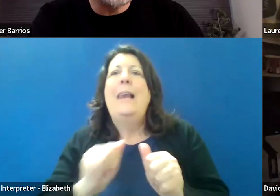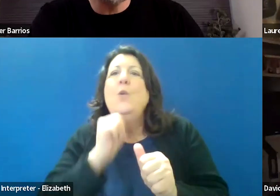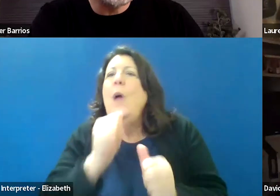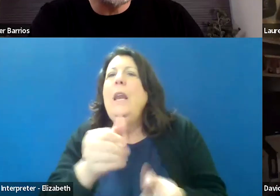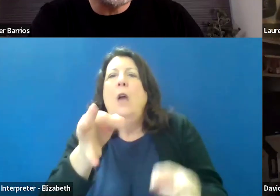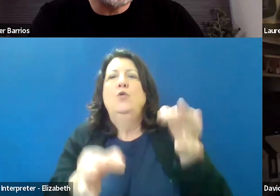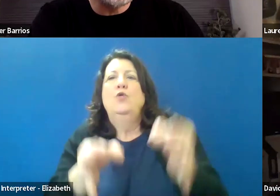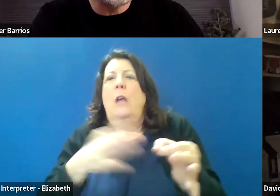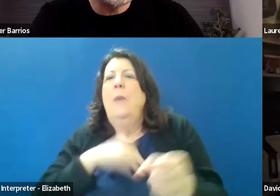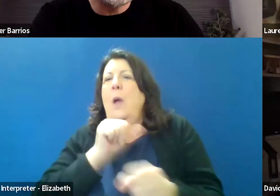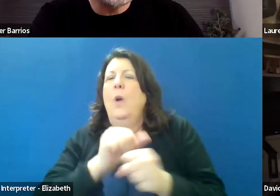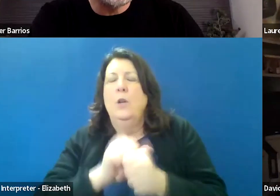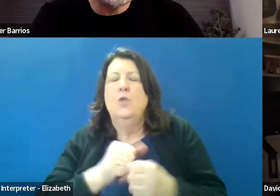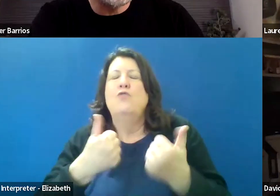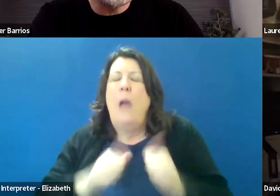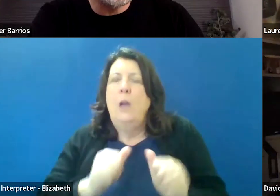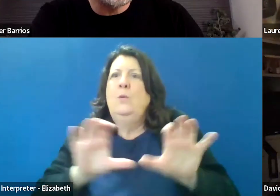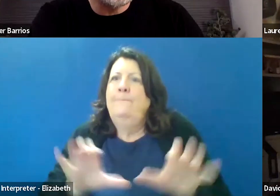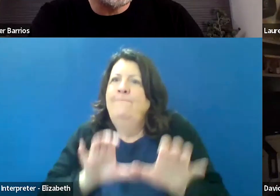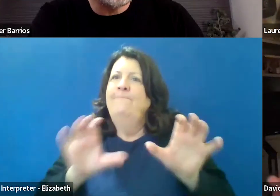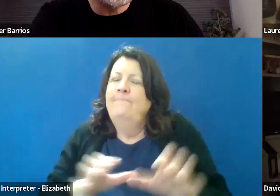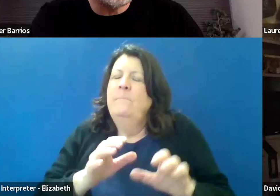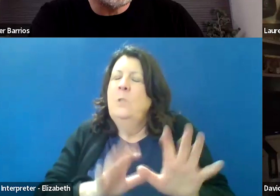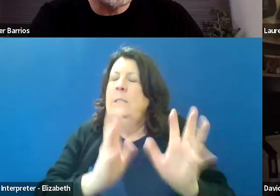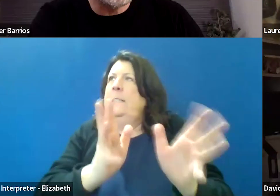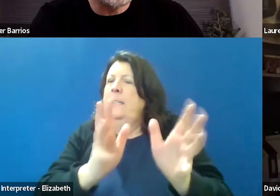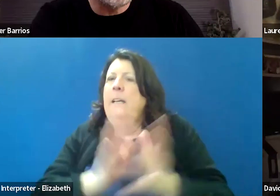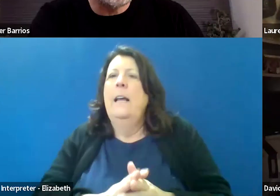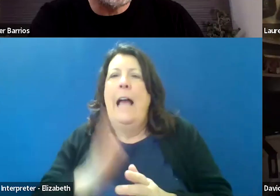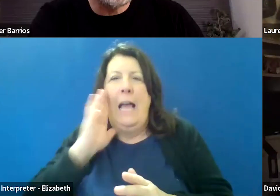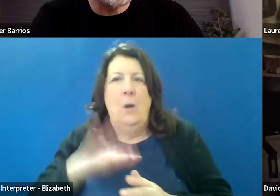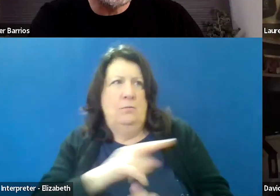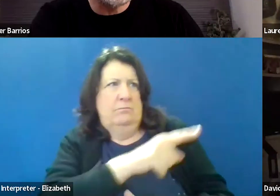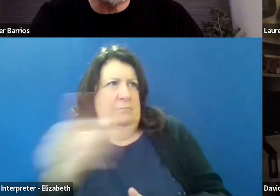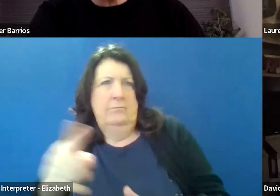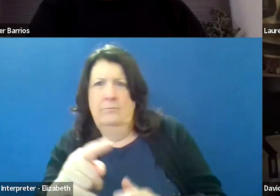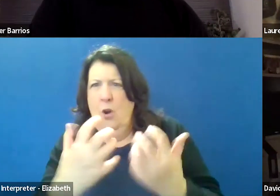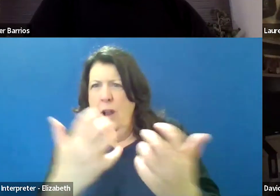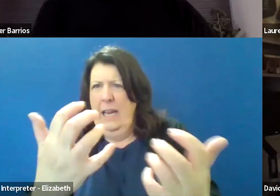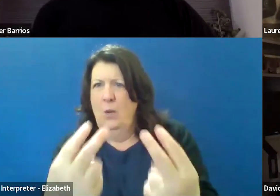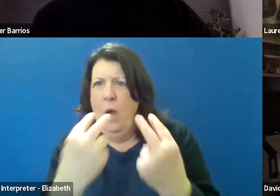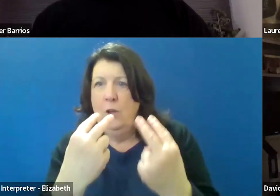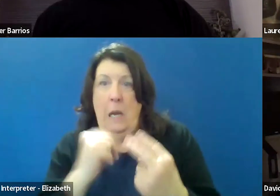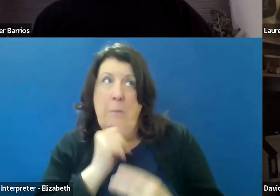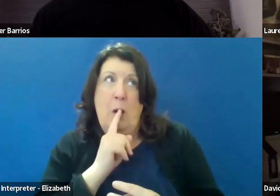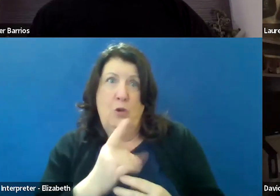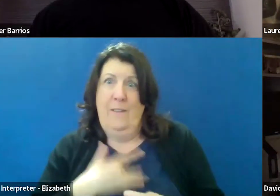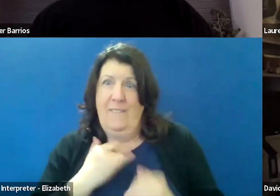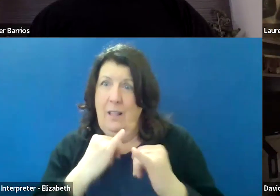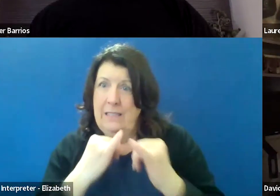I try to be like, because I don't know if those folks are watching, if anybody's watching, but it's like, I don't know if you guys feel this way,